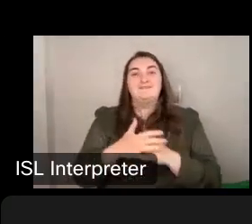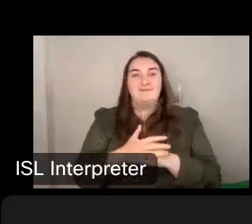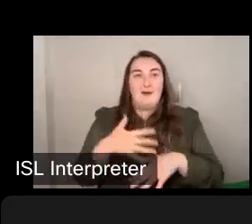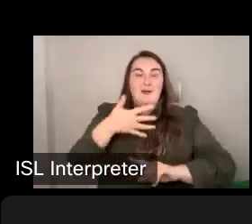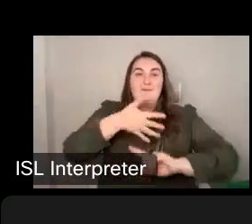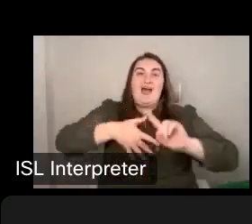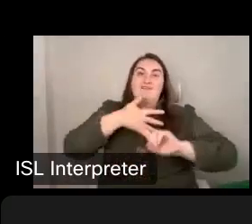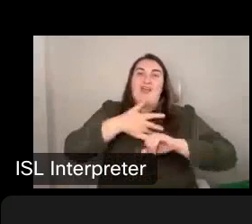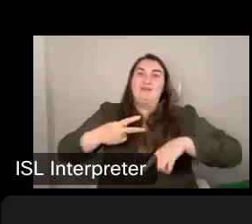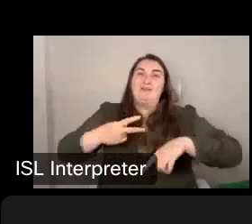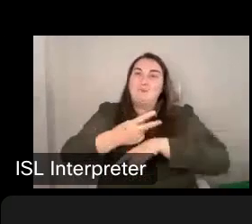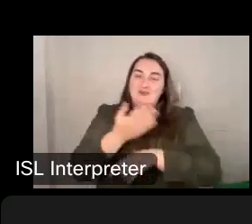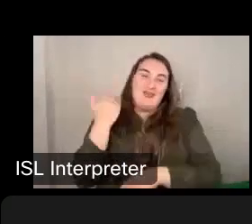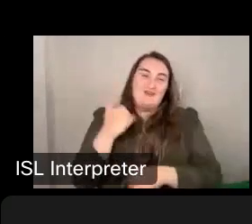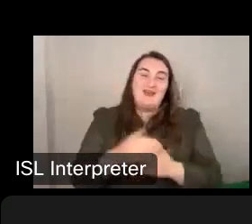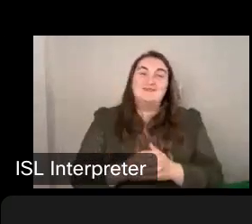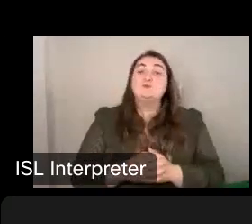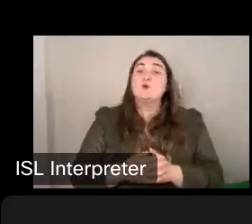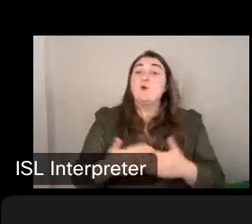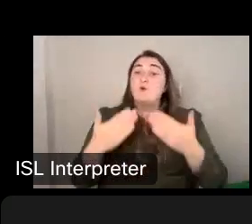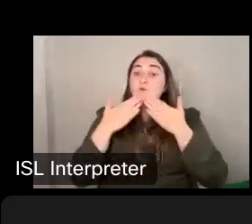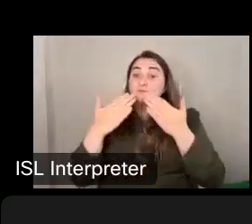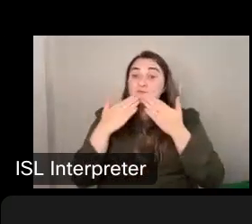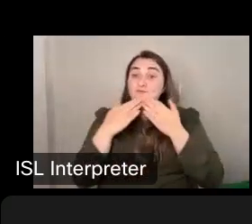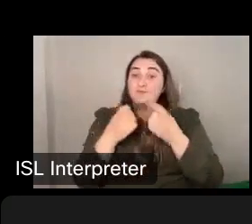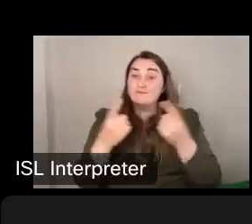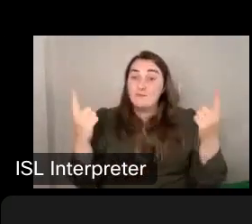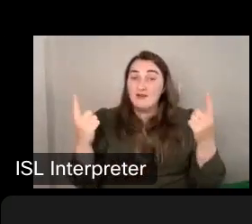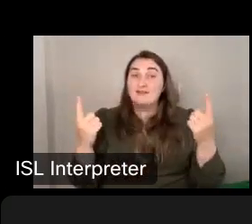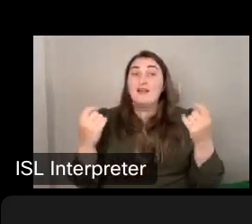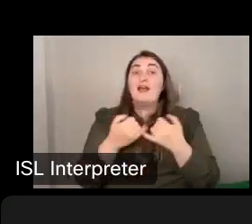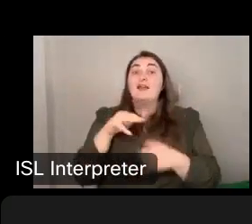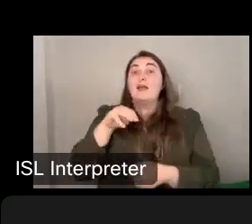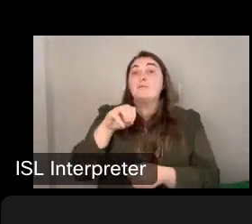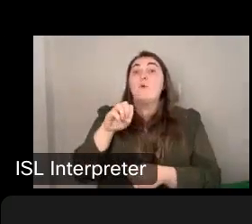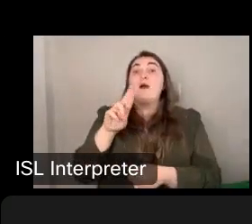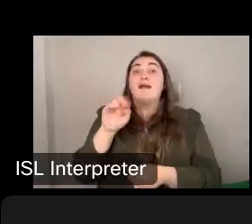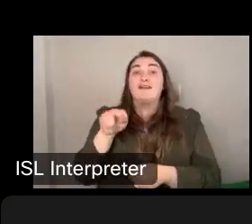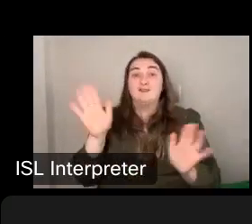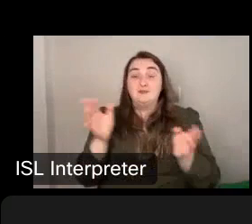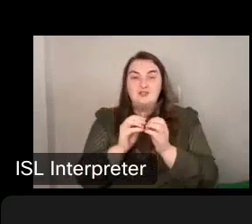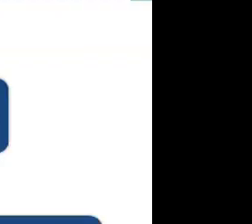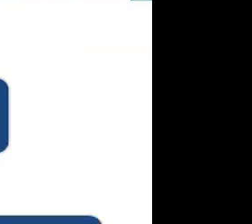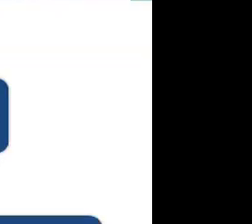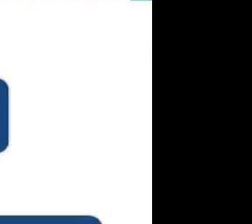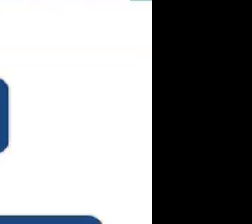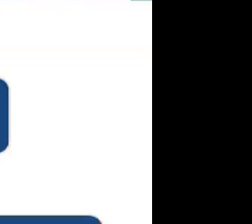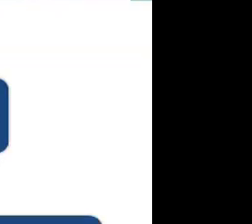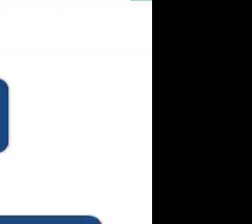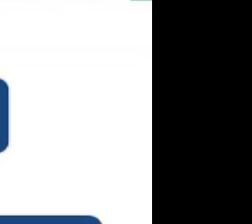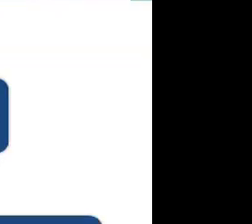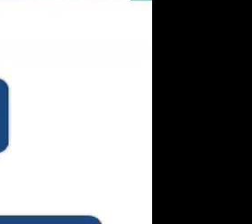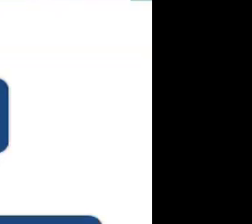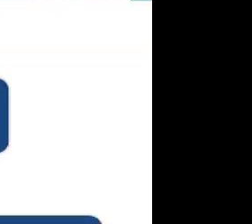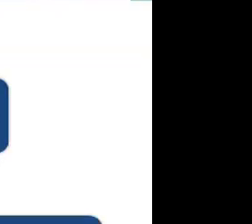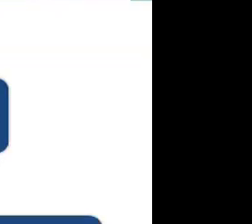background interruption. Yeah, so thank you, everyone. And I suppose, as Morgan said at the outset, some of this is a recap for people. We're very mindful of that. We